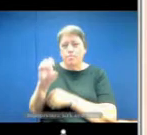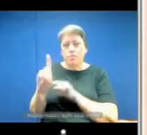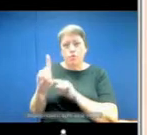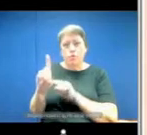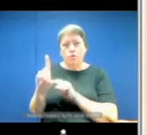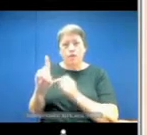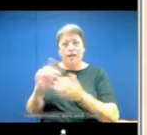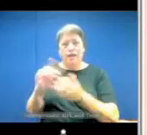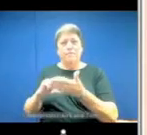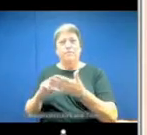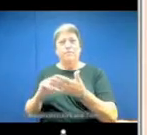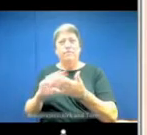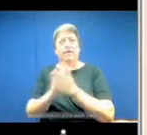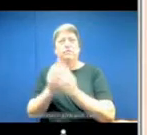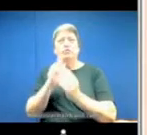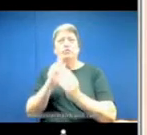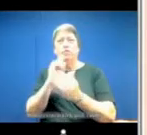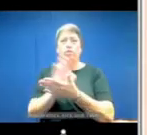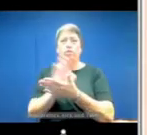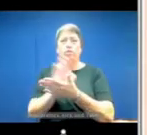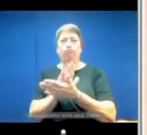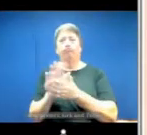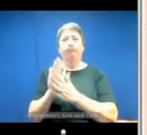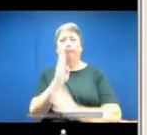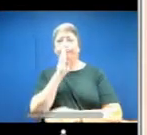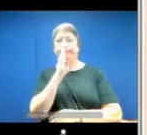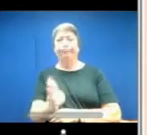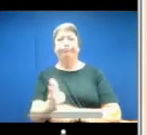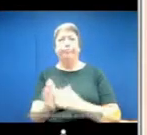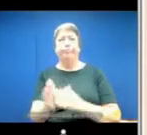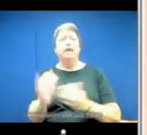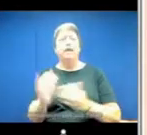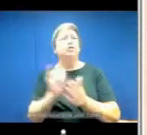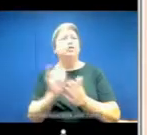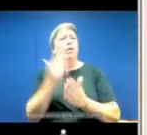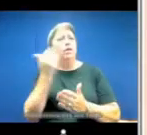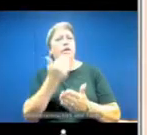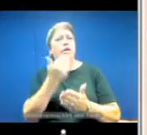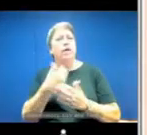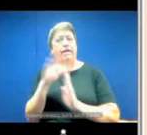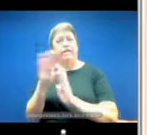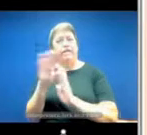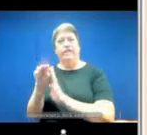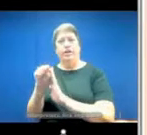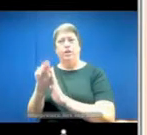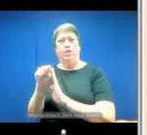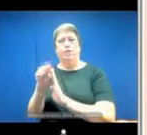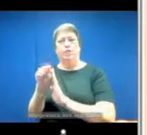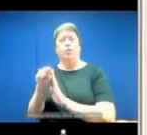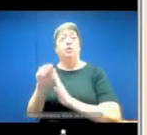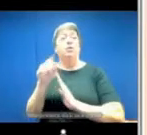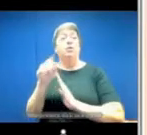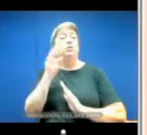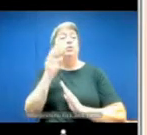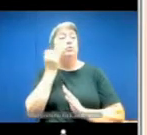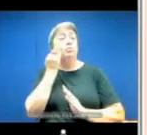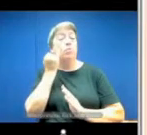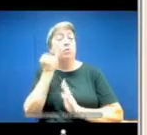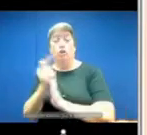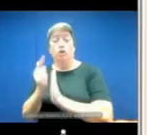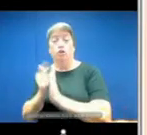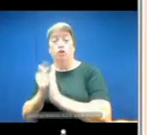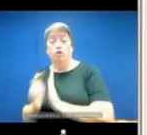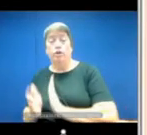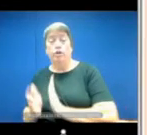sterile, and that's one of the major reasons to have a videotape, so that if an attorney or if a witness is